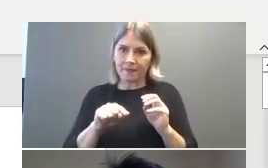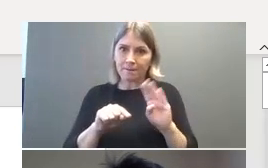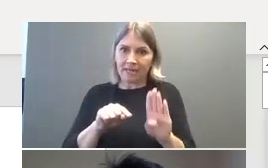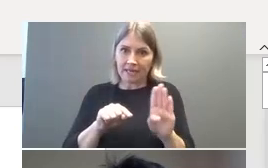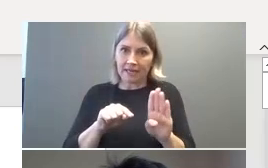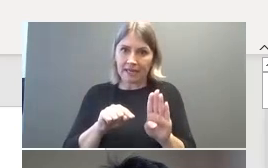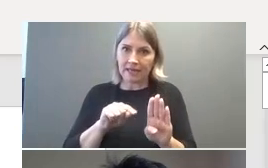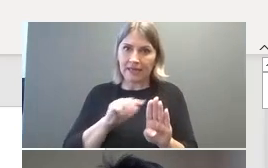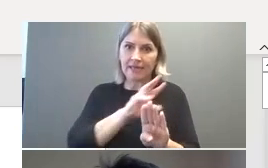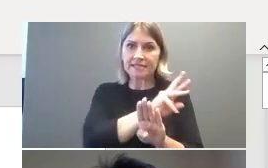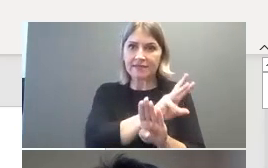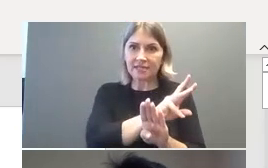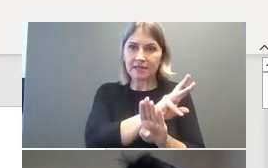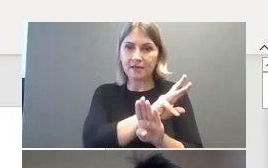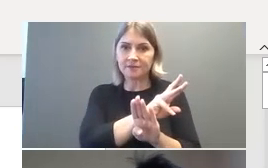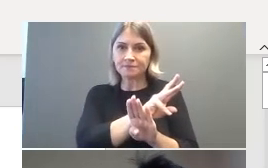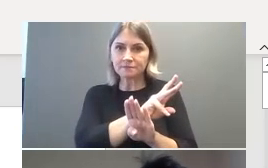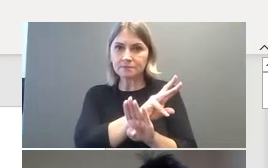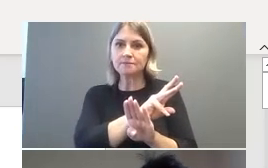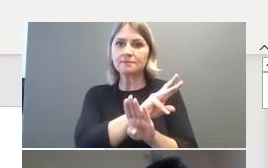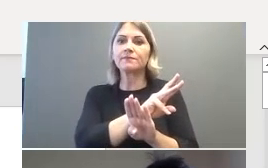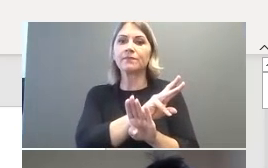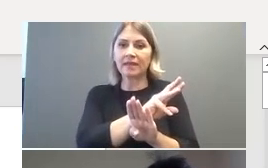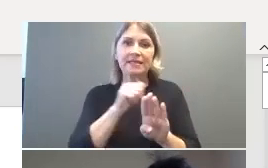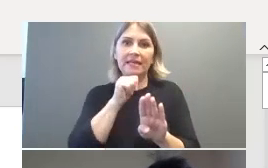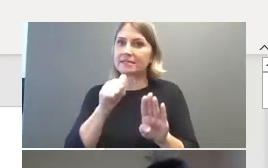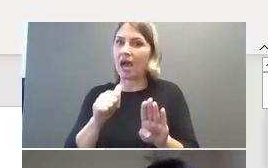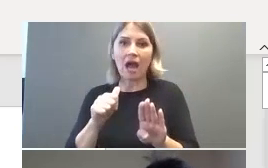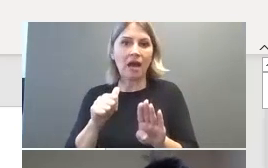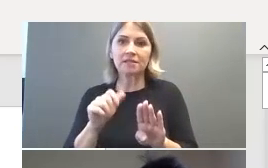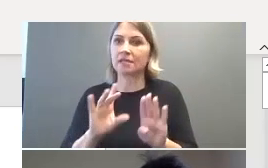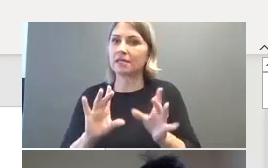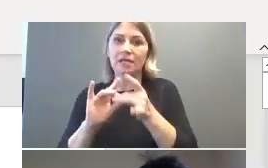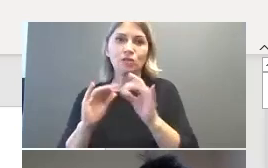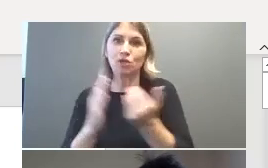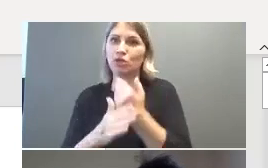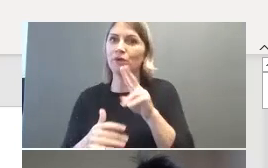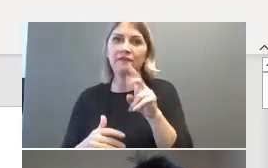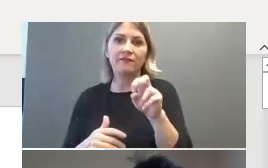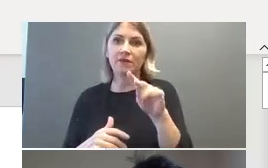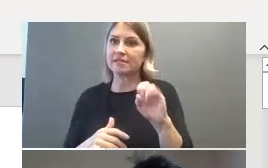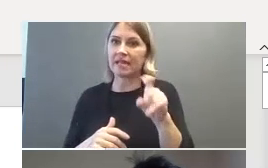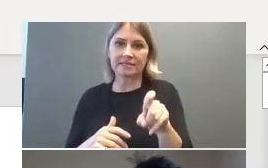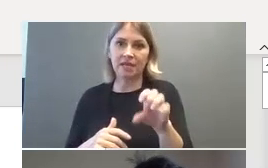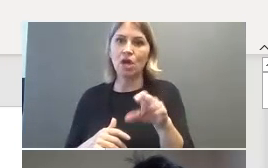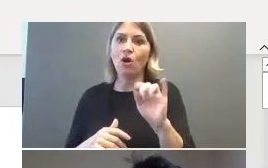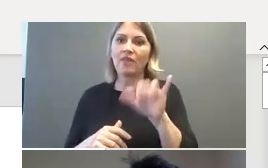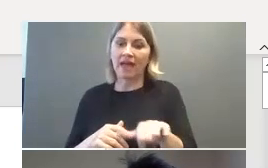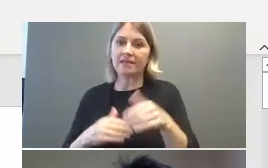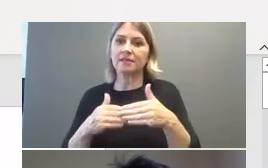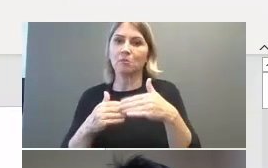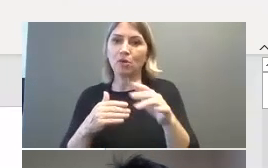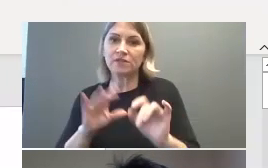has a pre-visit of 17. Node B does not point to any new vertex. So node B gets a post visit number of